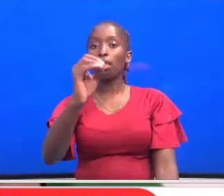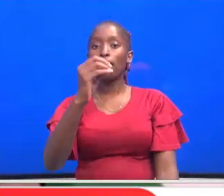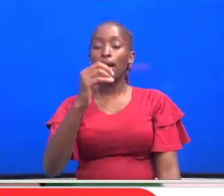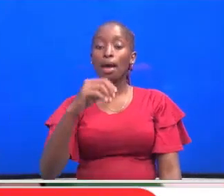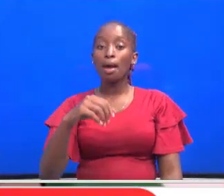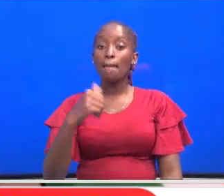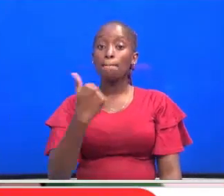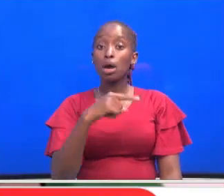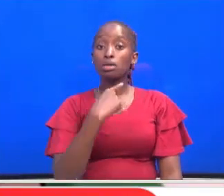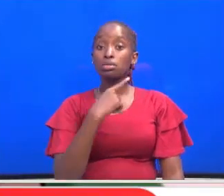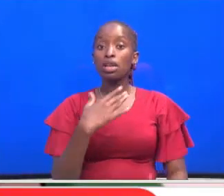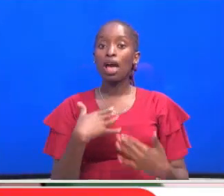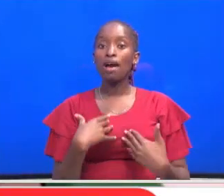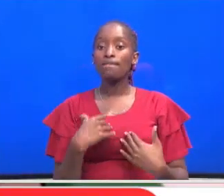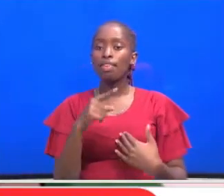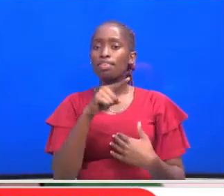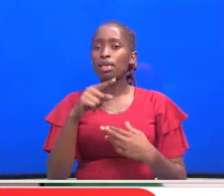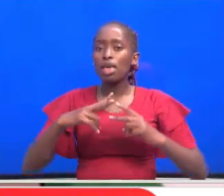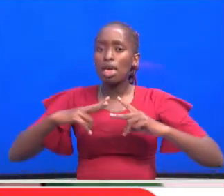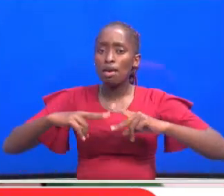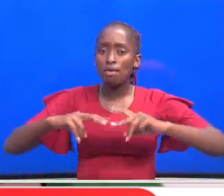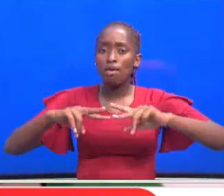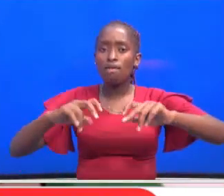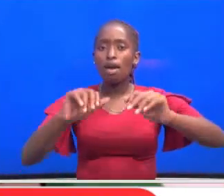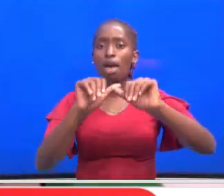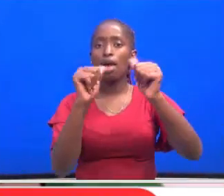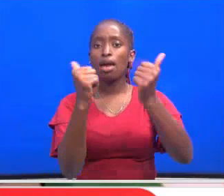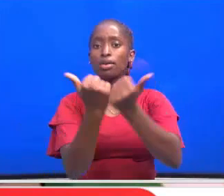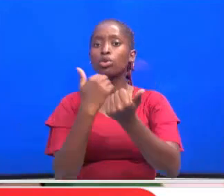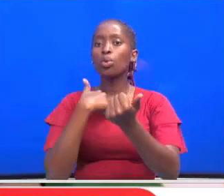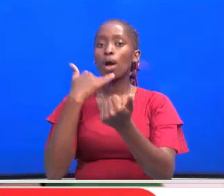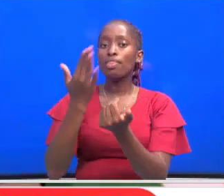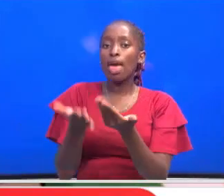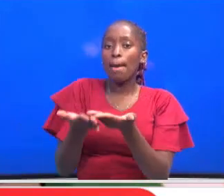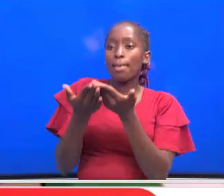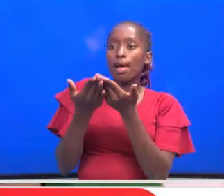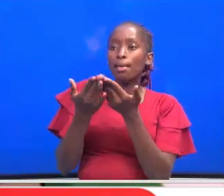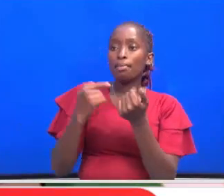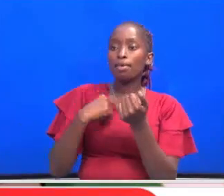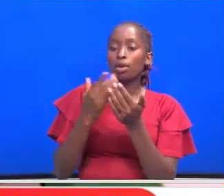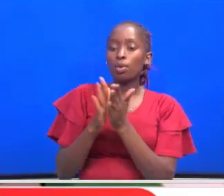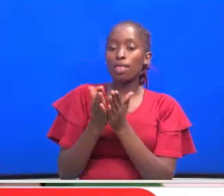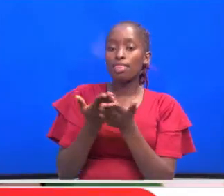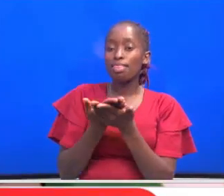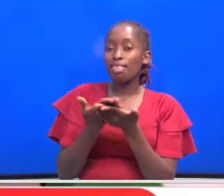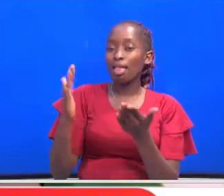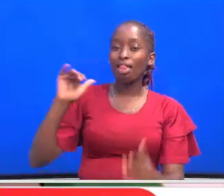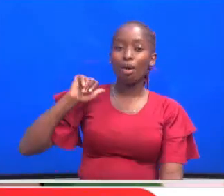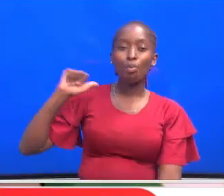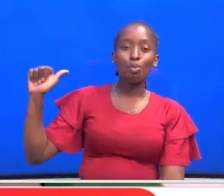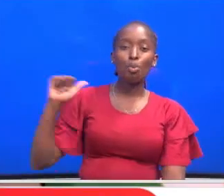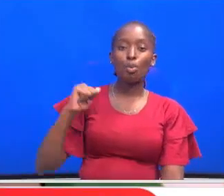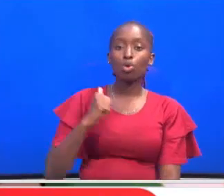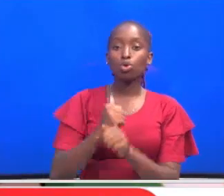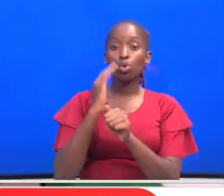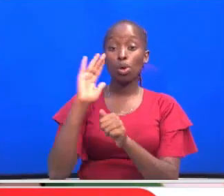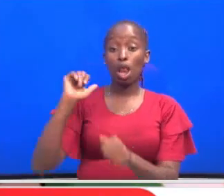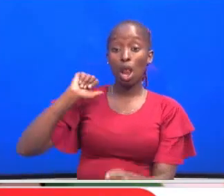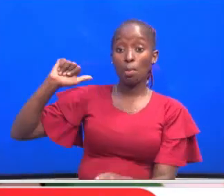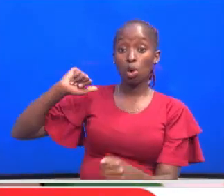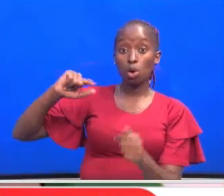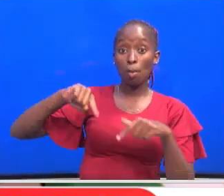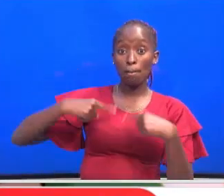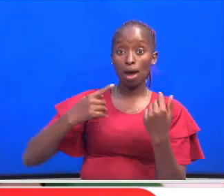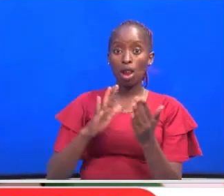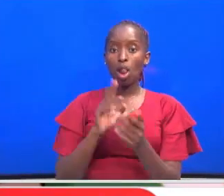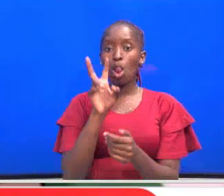the investigative agencies, I don't want them to help me with politics. I will do my politics. I will